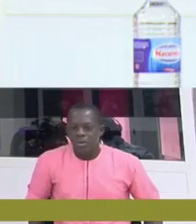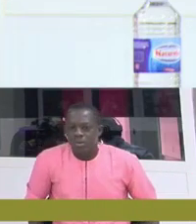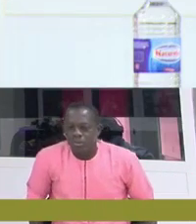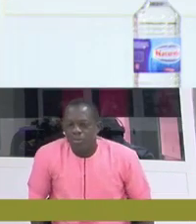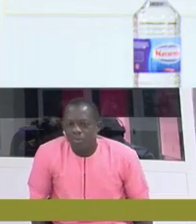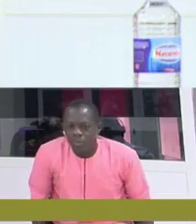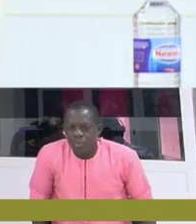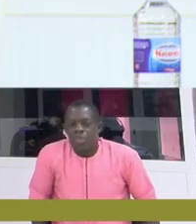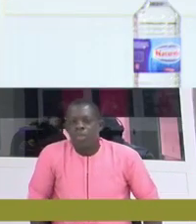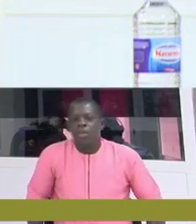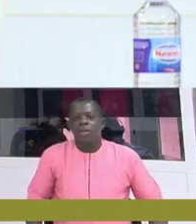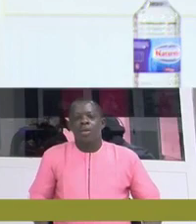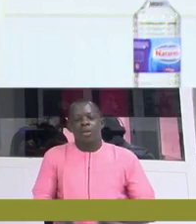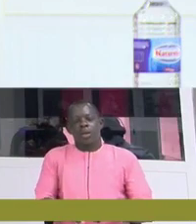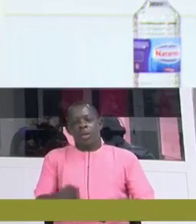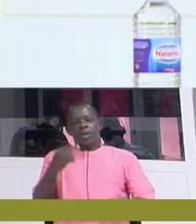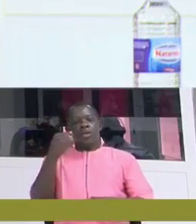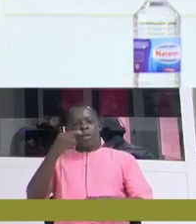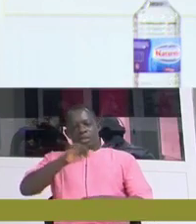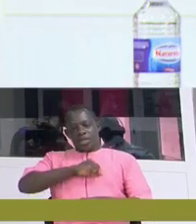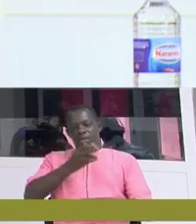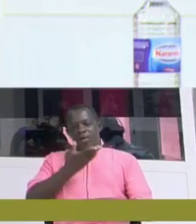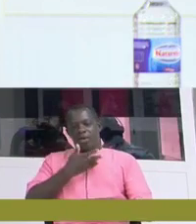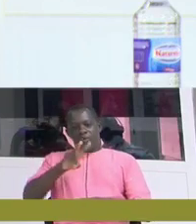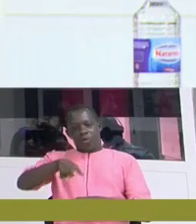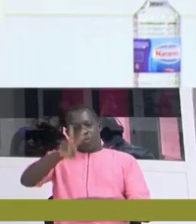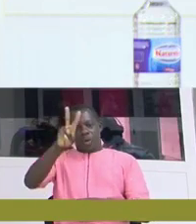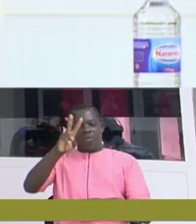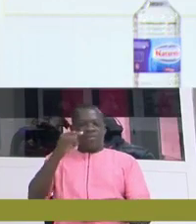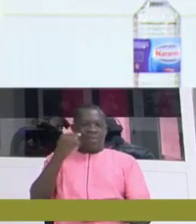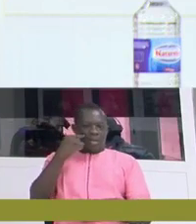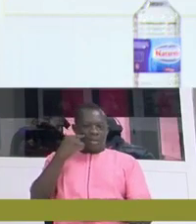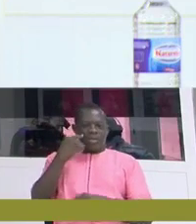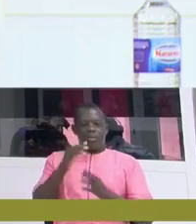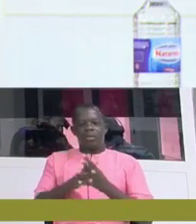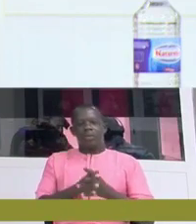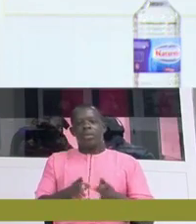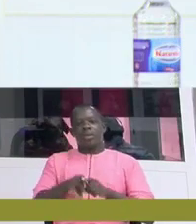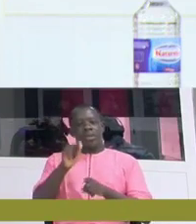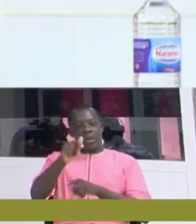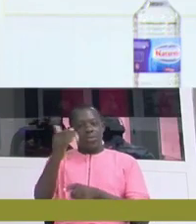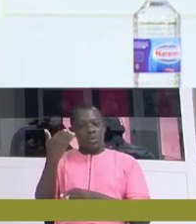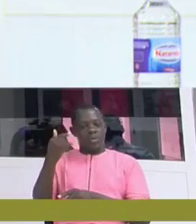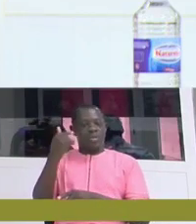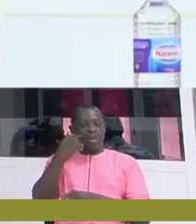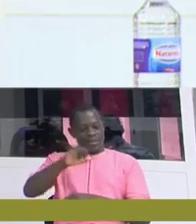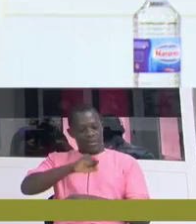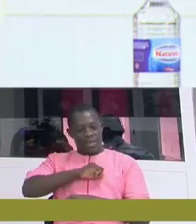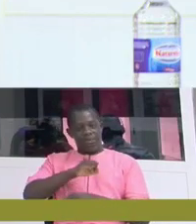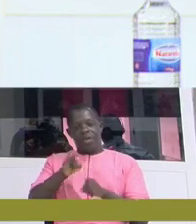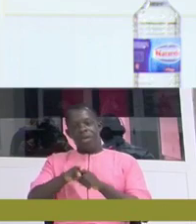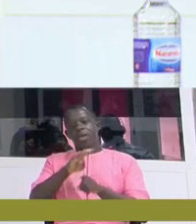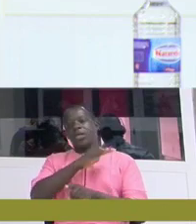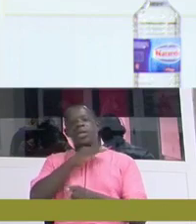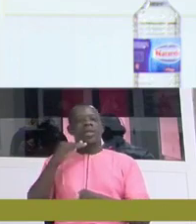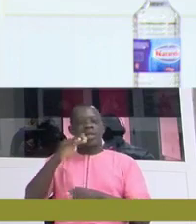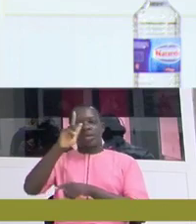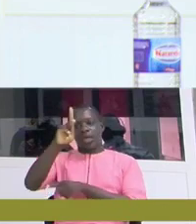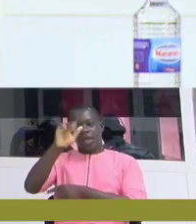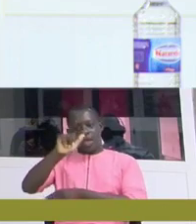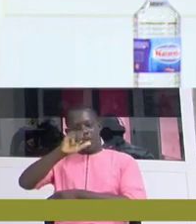the day I got 12 days 12 there. 12 days. Kajali fa. That was the day he killed Kajali.